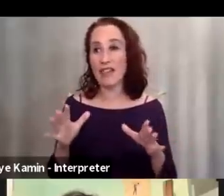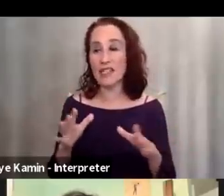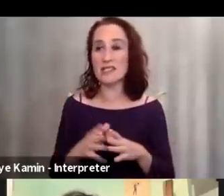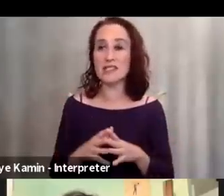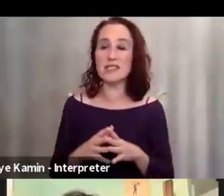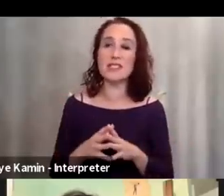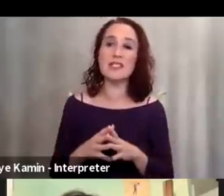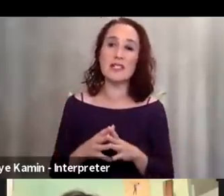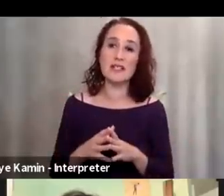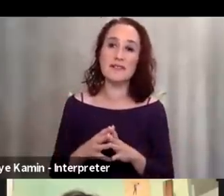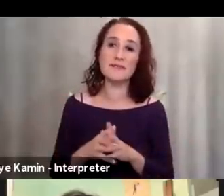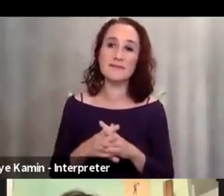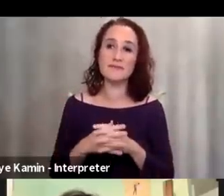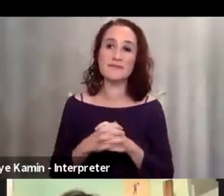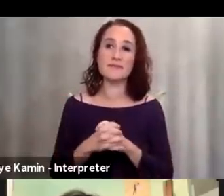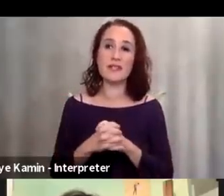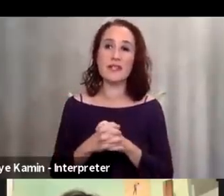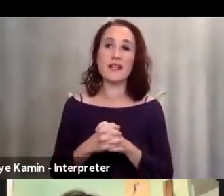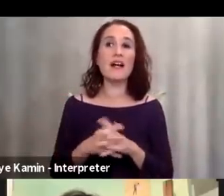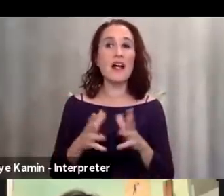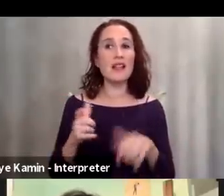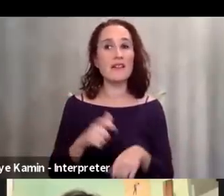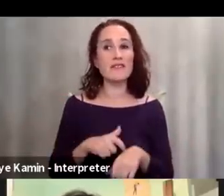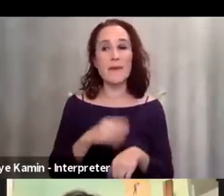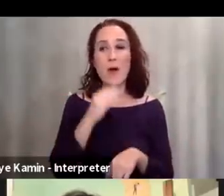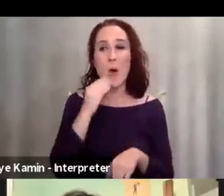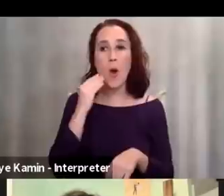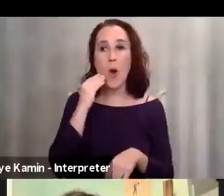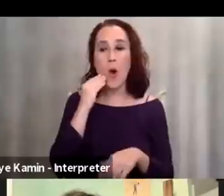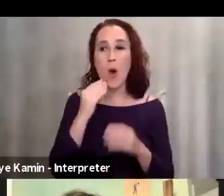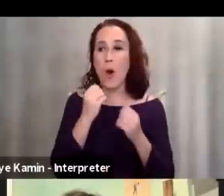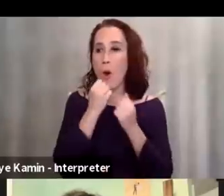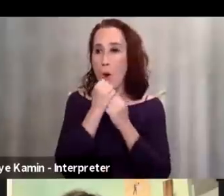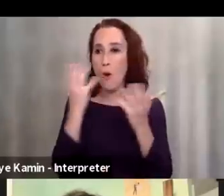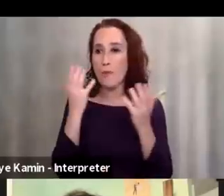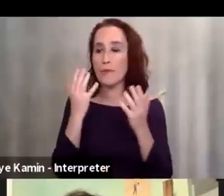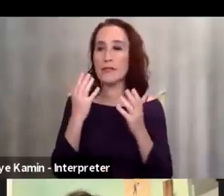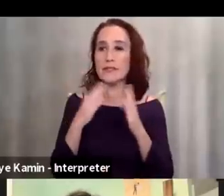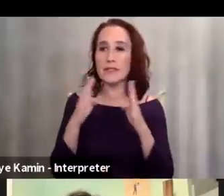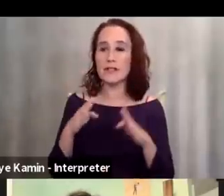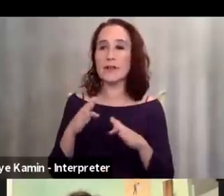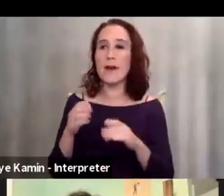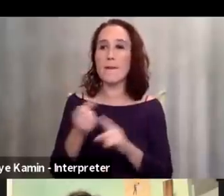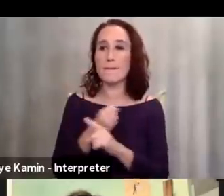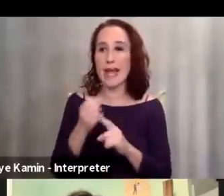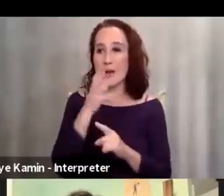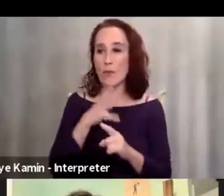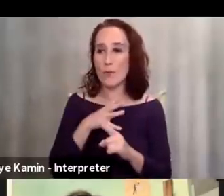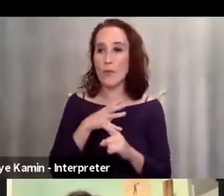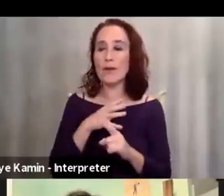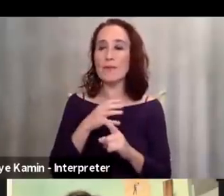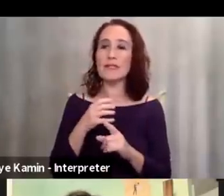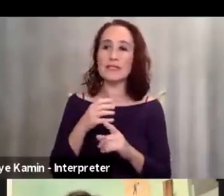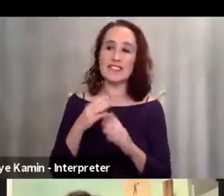You know, we spent a lot of time in homeless shelters and battered women's shelters when I was a kid, and we were very